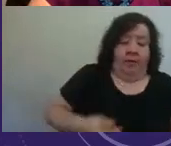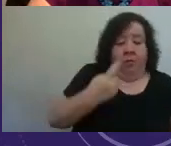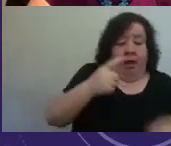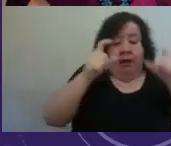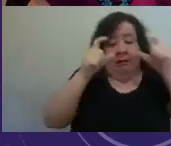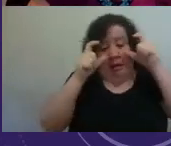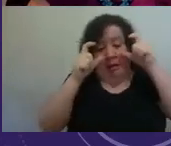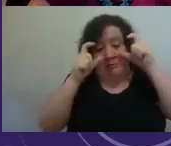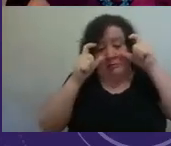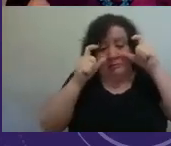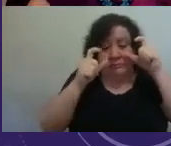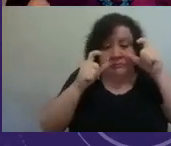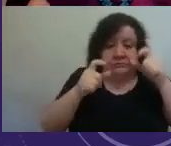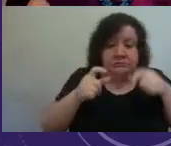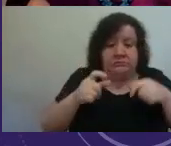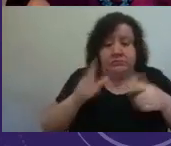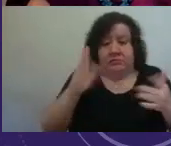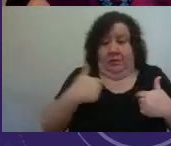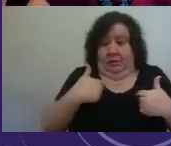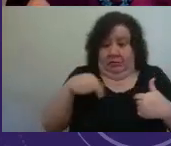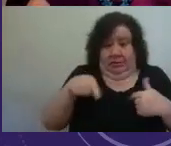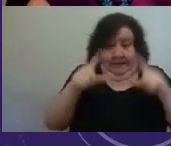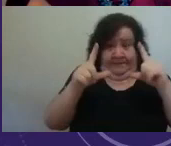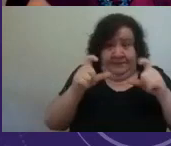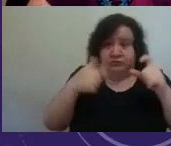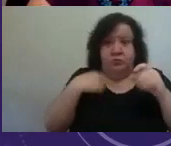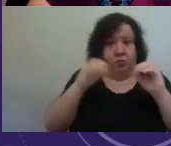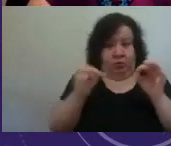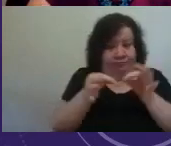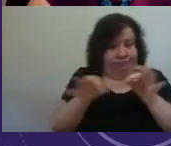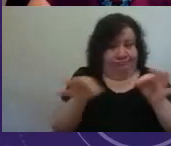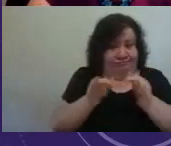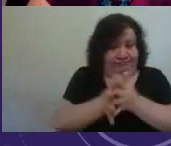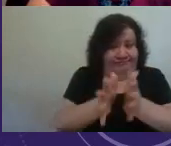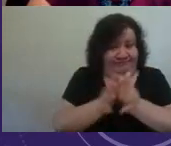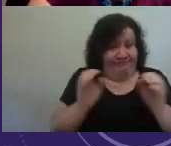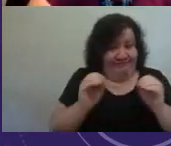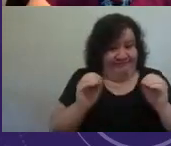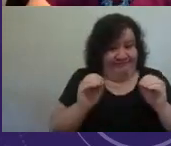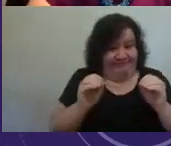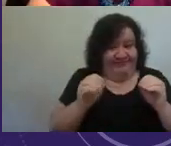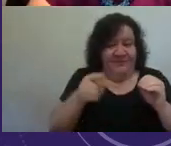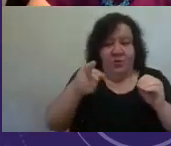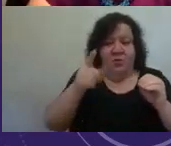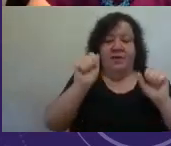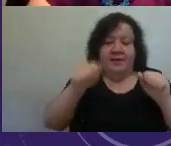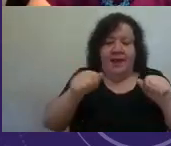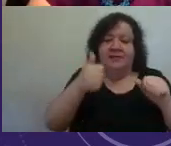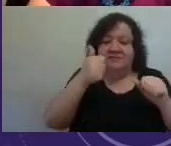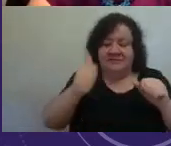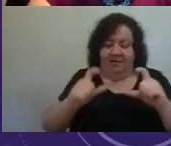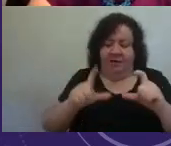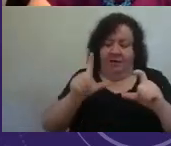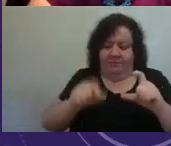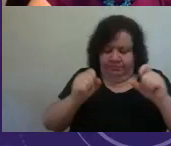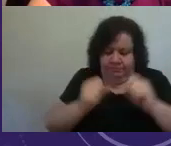and go to the page where the picture is, the picture there has the alt text. But I think now